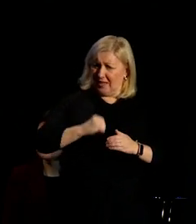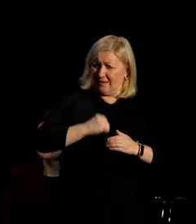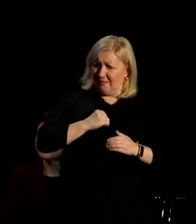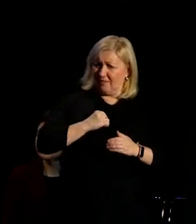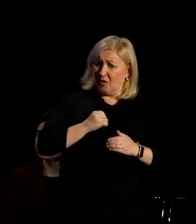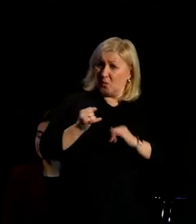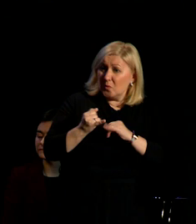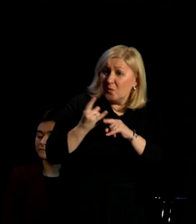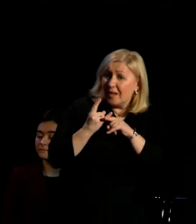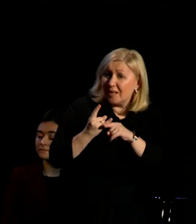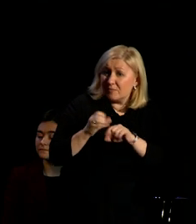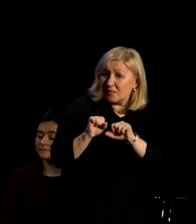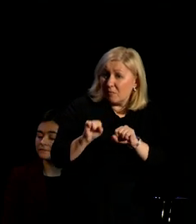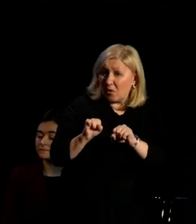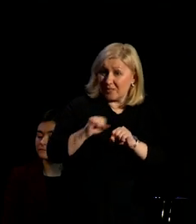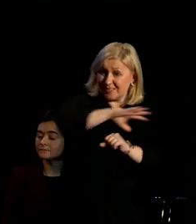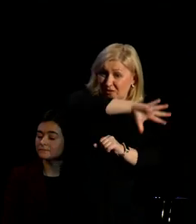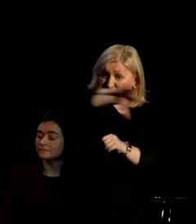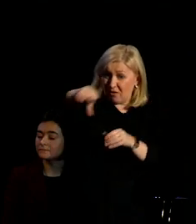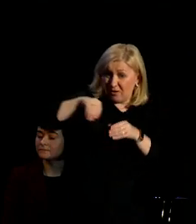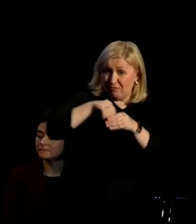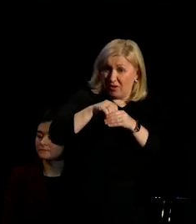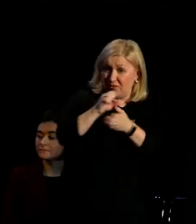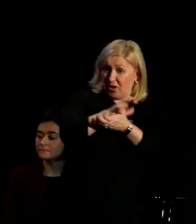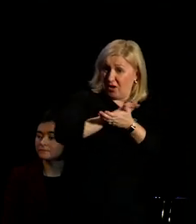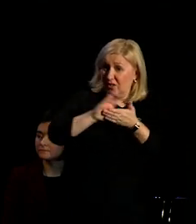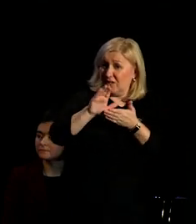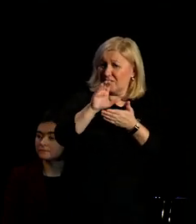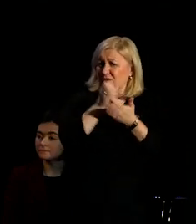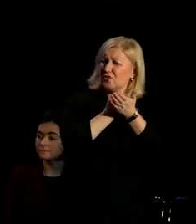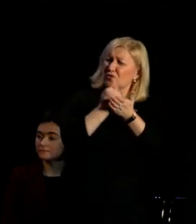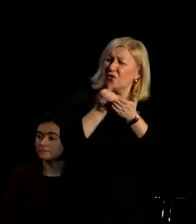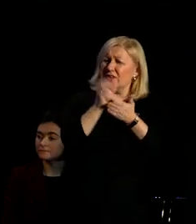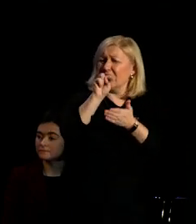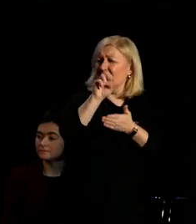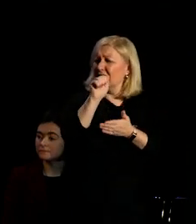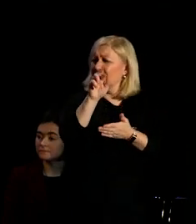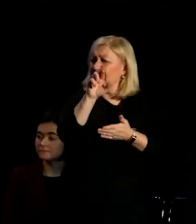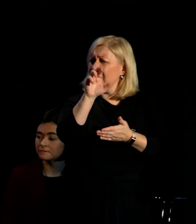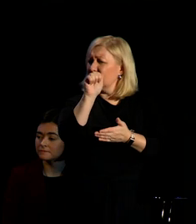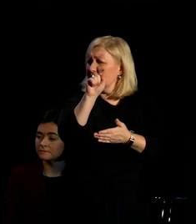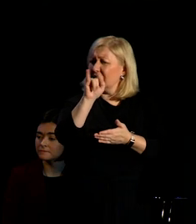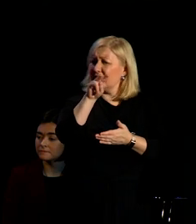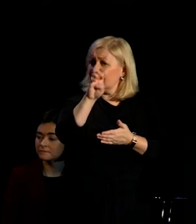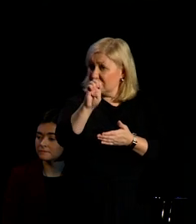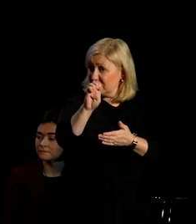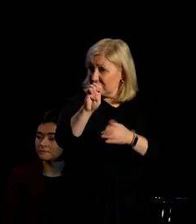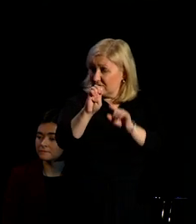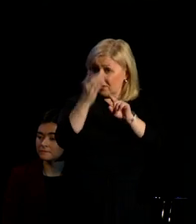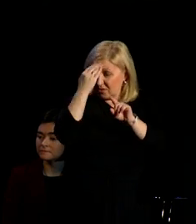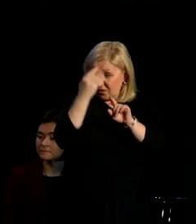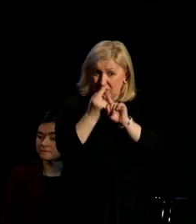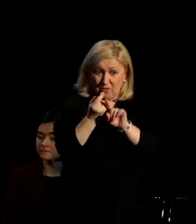Holocaust narrative. Three quarters of a century ago, the 6th Army of the 1st Ukrainian Front arrived